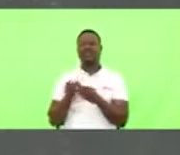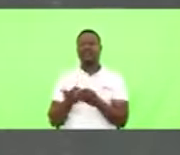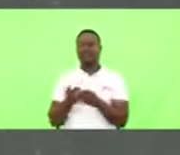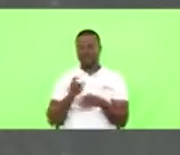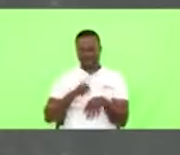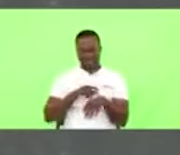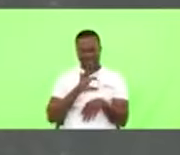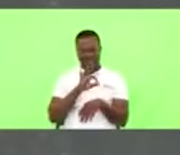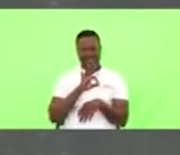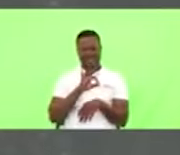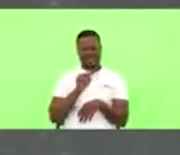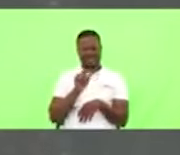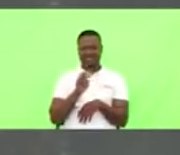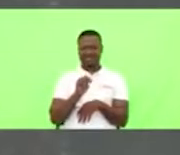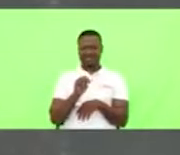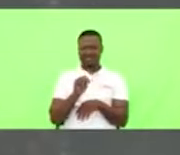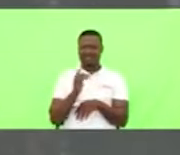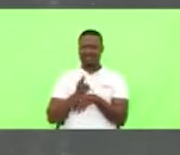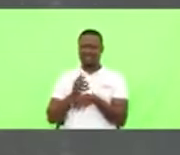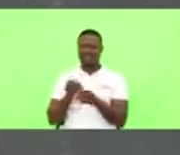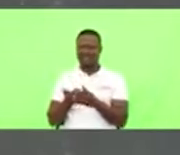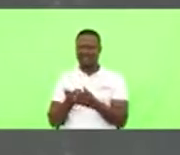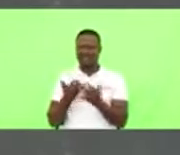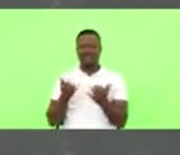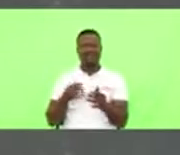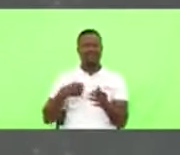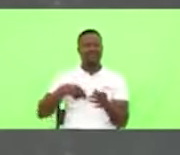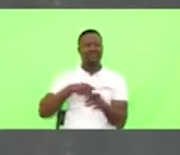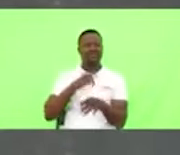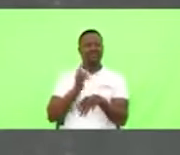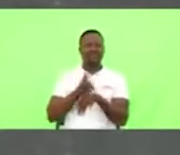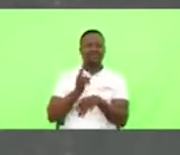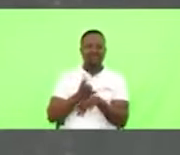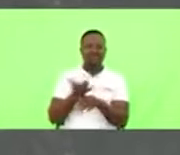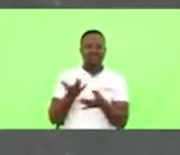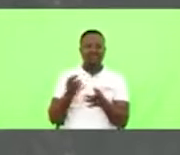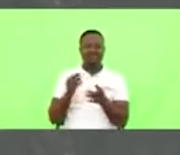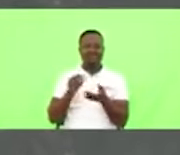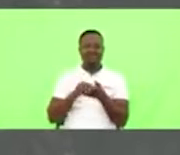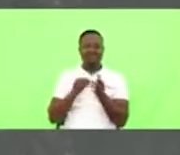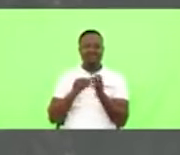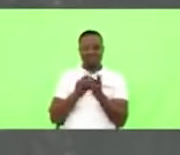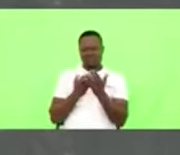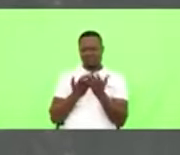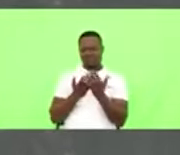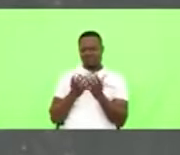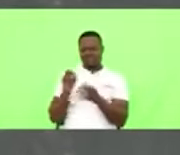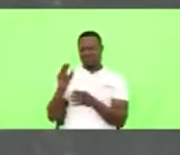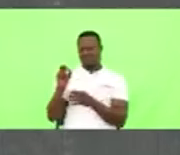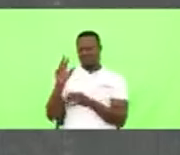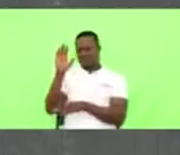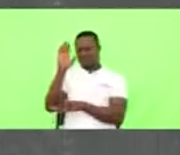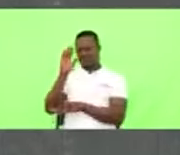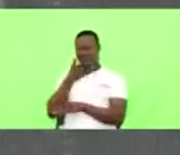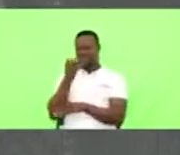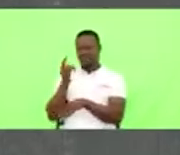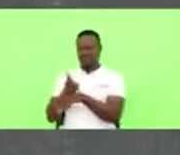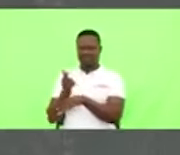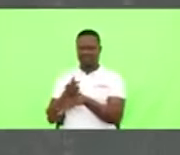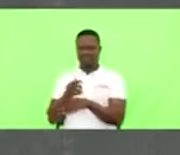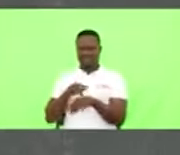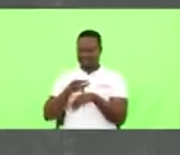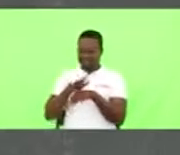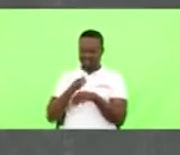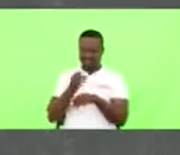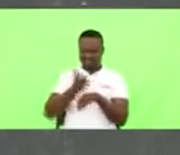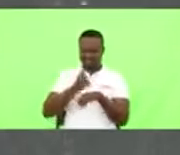a.m. Even if we drink and get drunk, we'll wait around 12 noon. It's just too